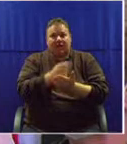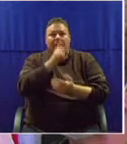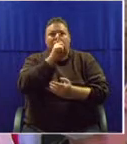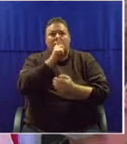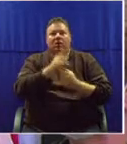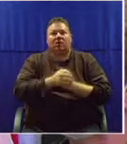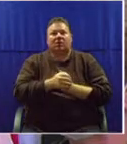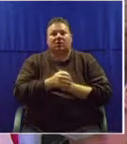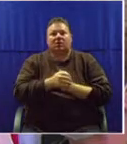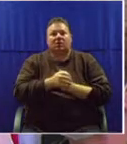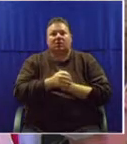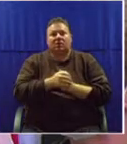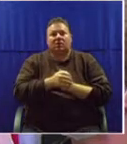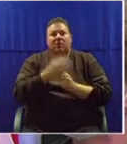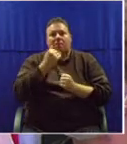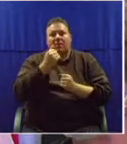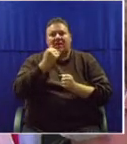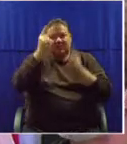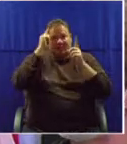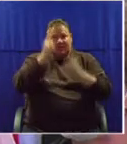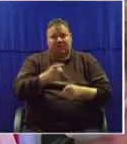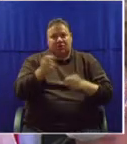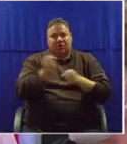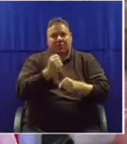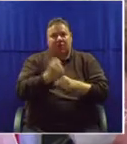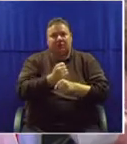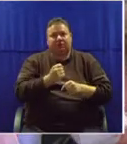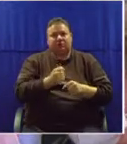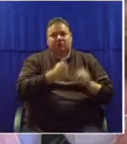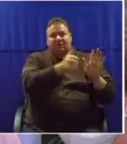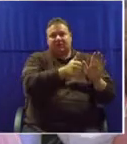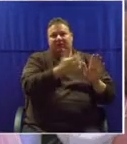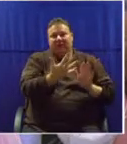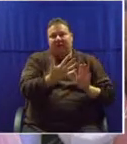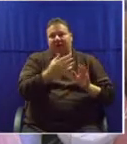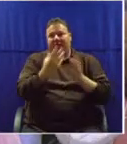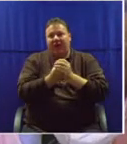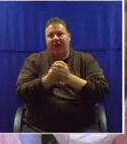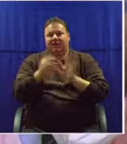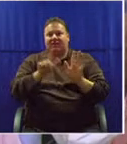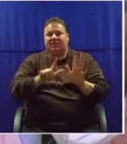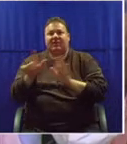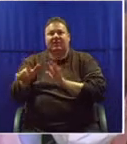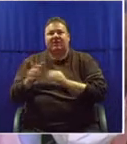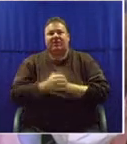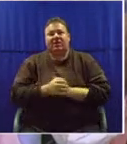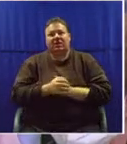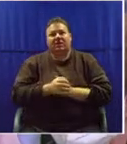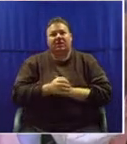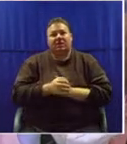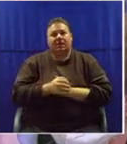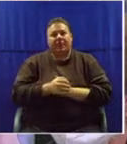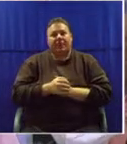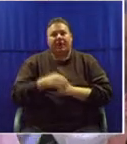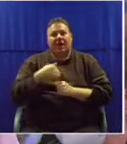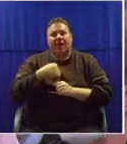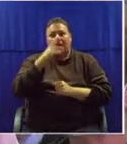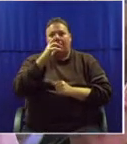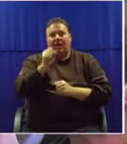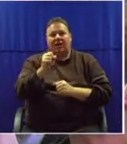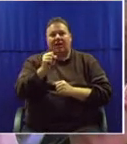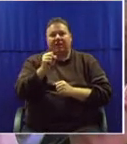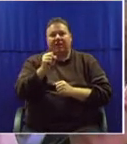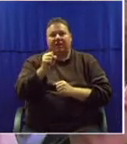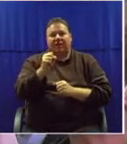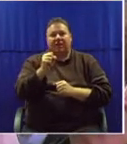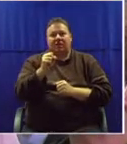Madam Speaker, to please rule on Rule 65, read together with Rule 77, because I believe that both the